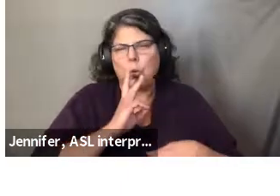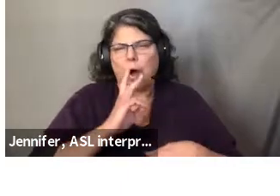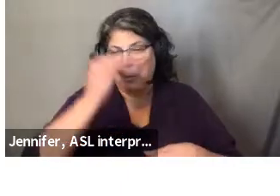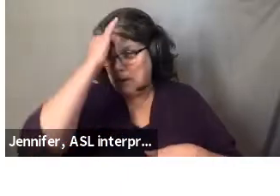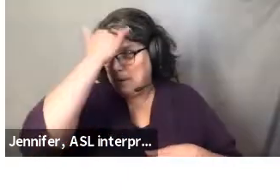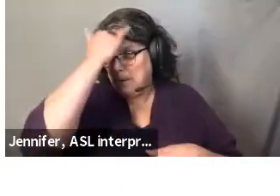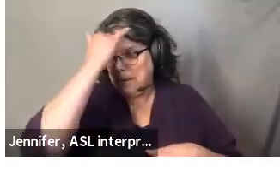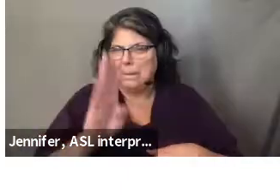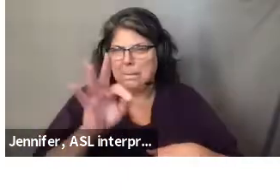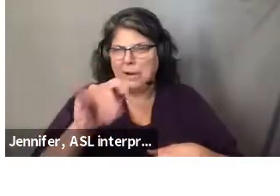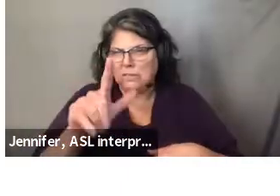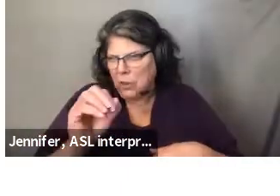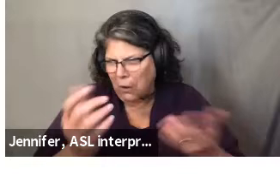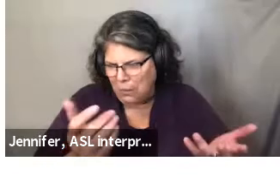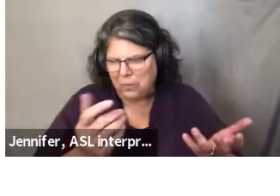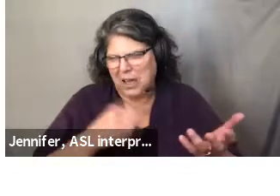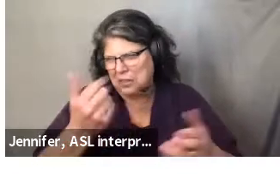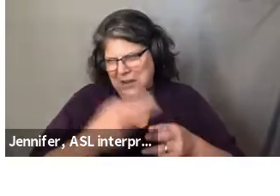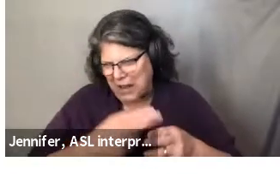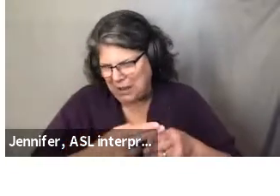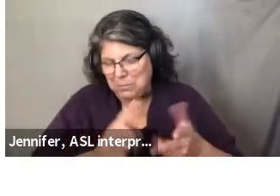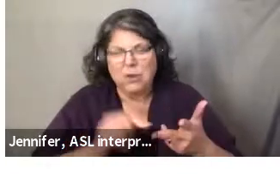dust control or